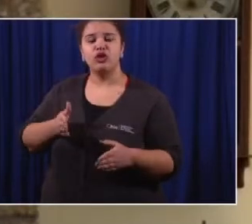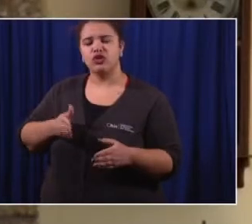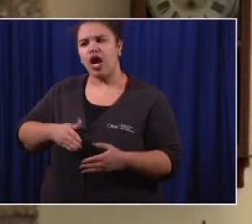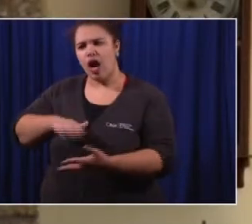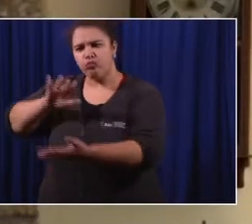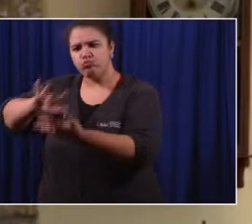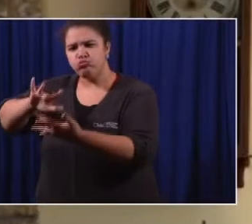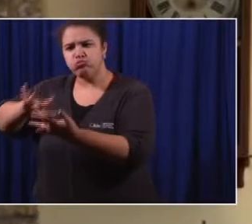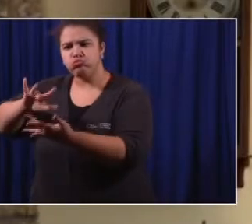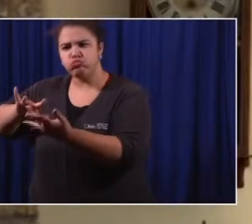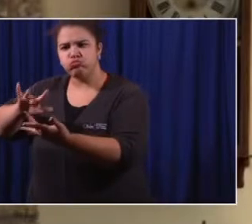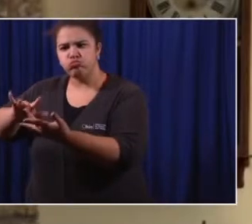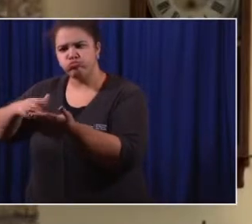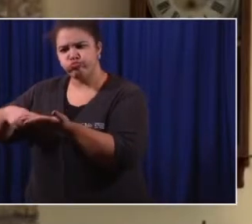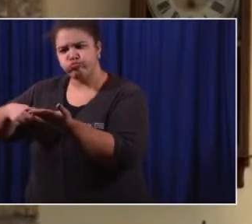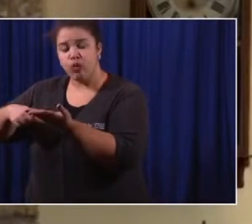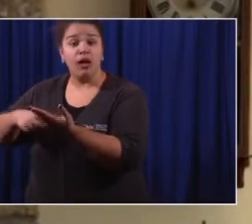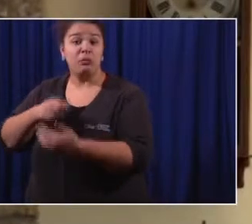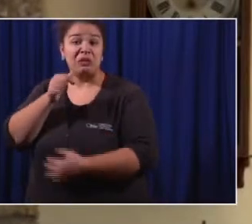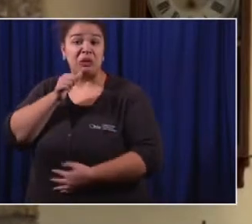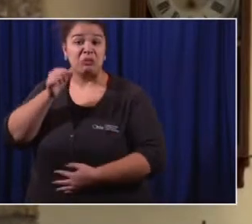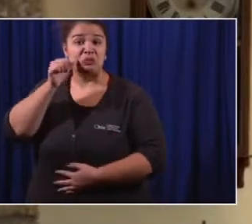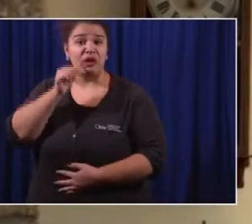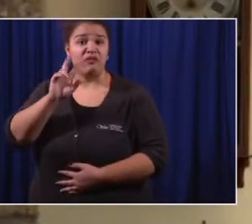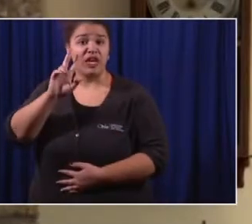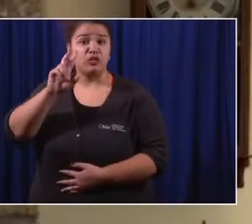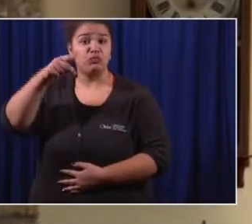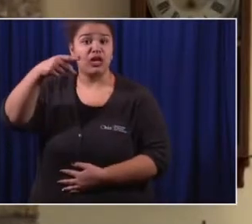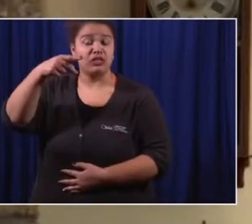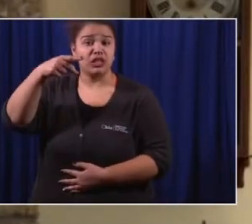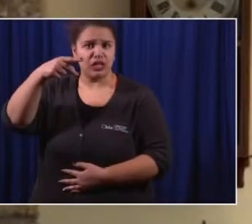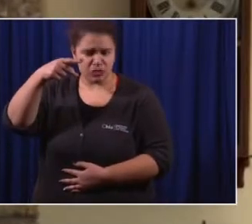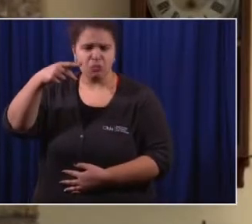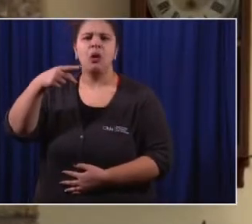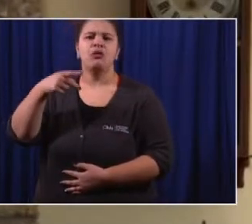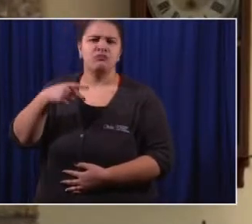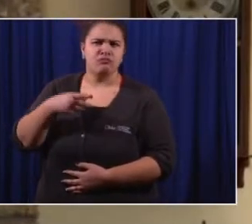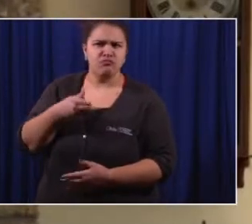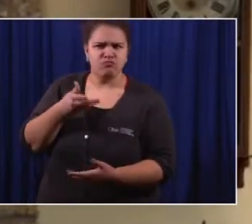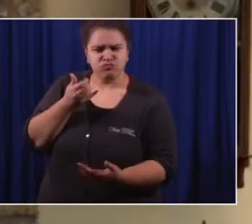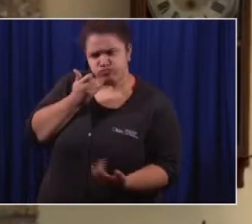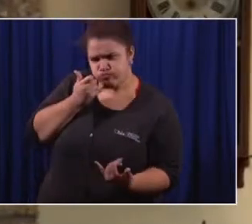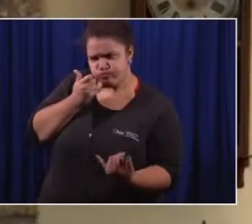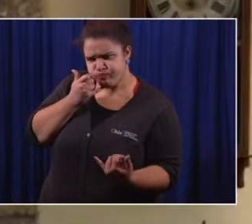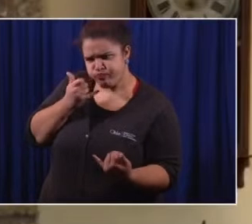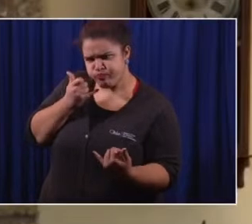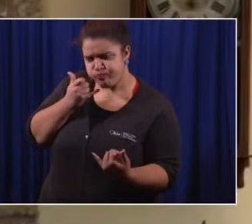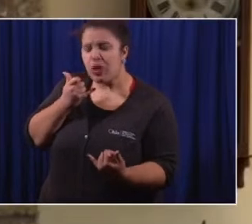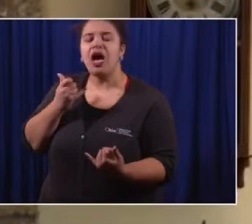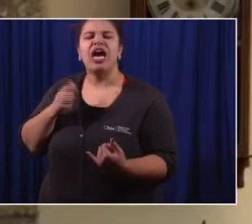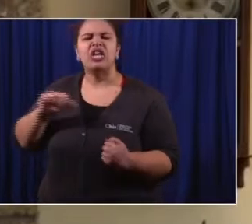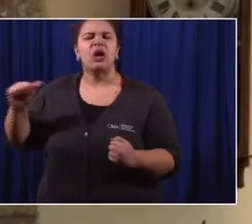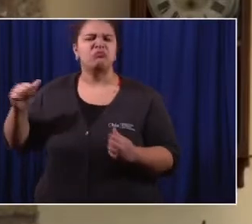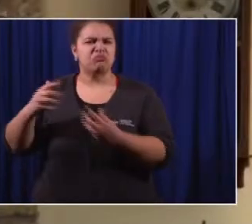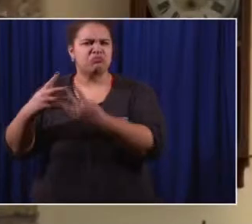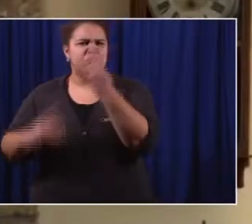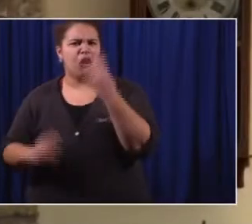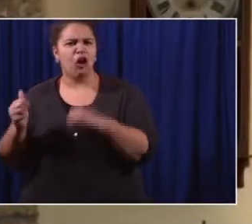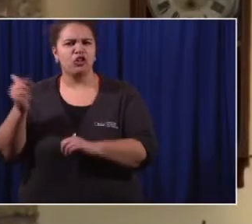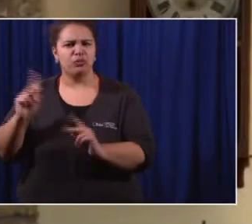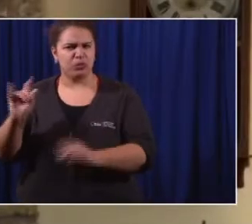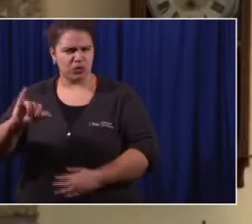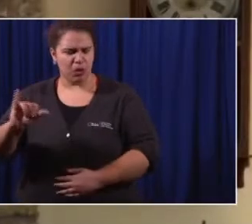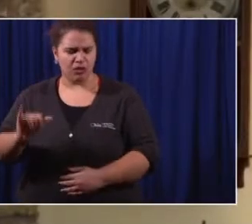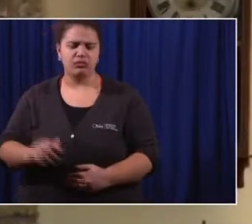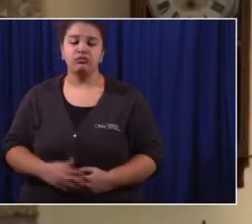I was on a call yesterday with the vice president and a number of the White House medical advisors and other individuals. So we know